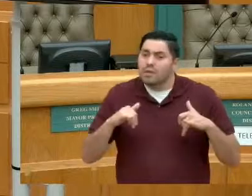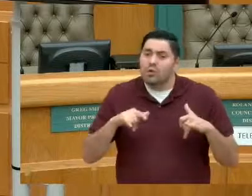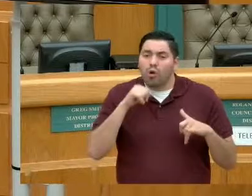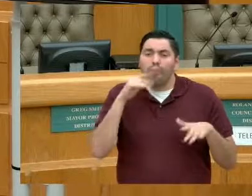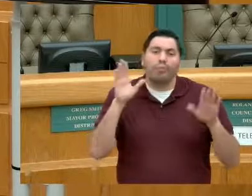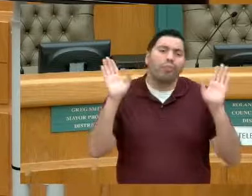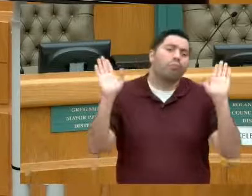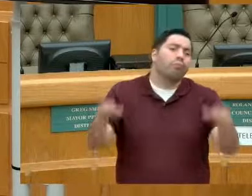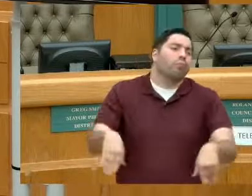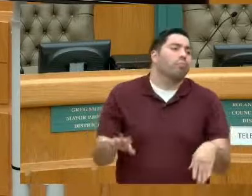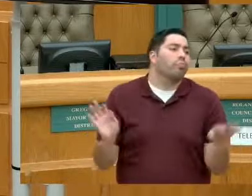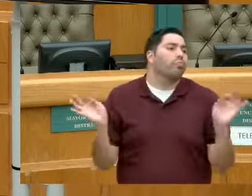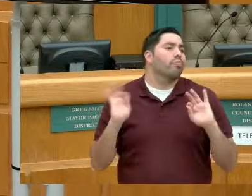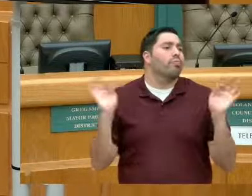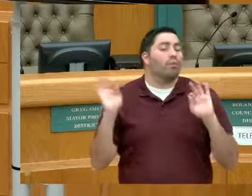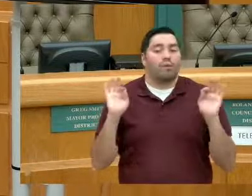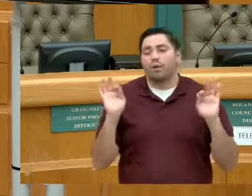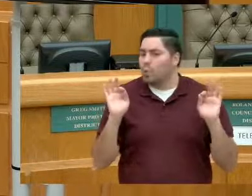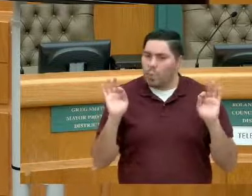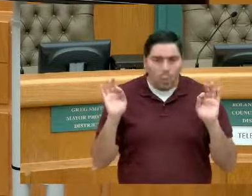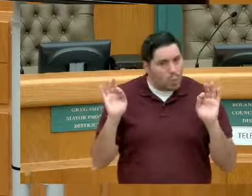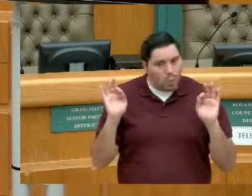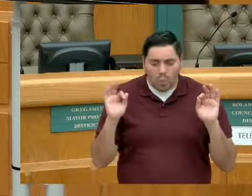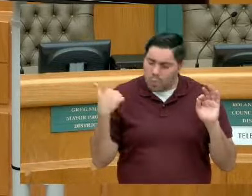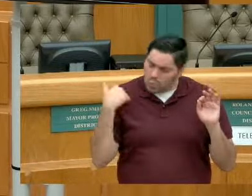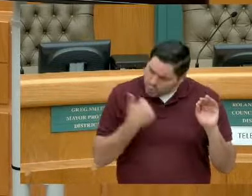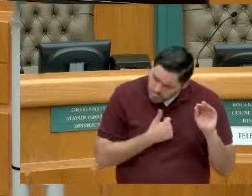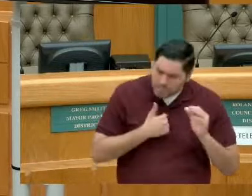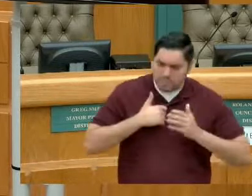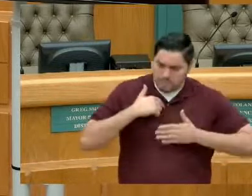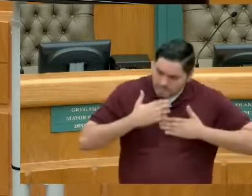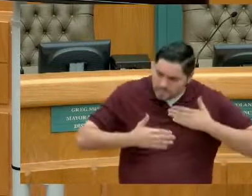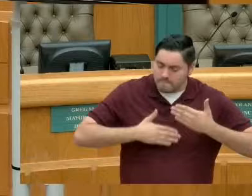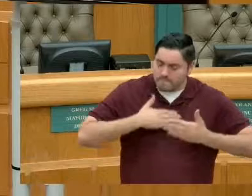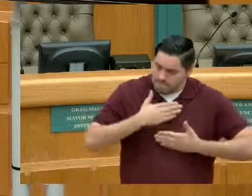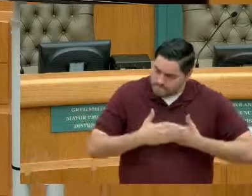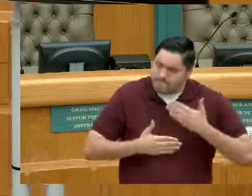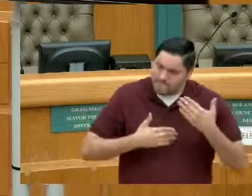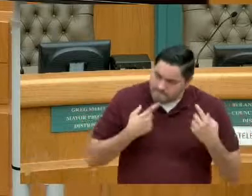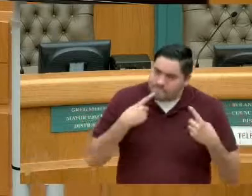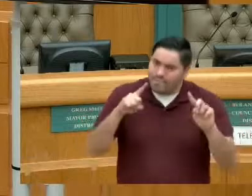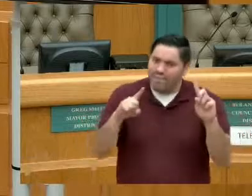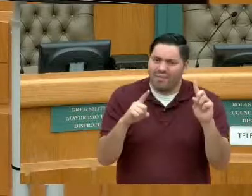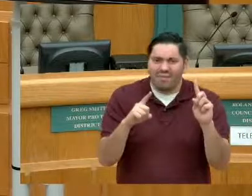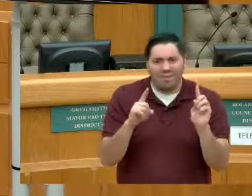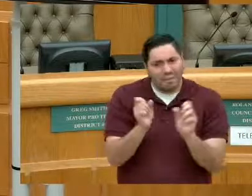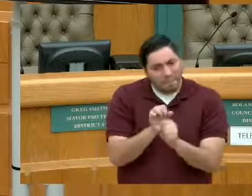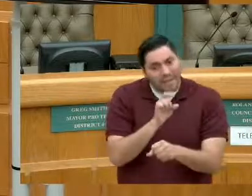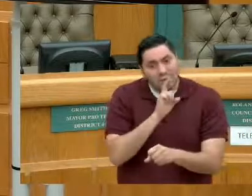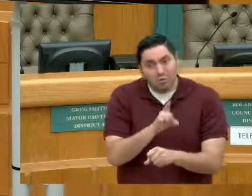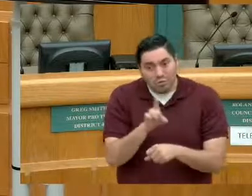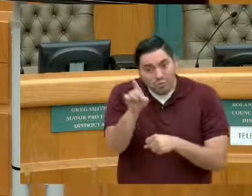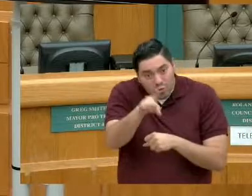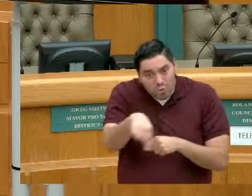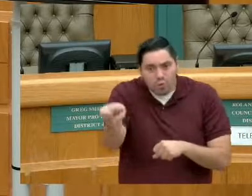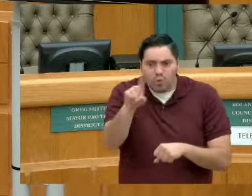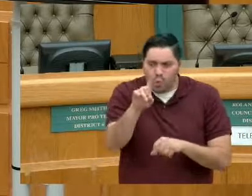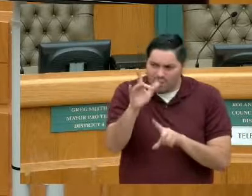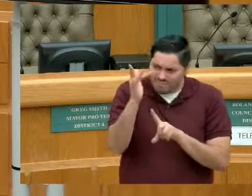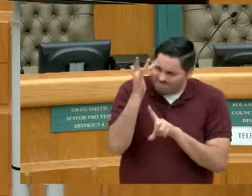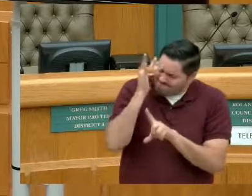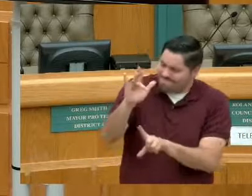the incredible work that we have accomplished together. Let's make sure that we continue to stay